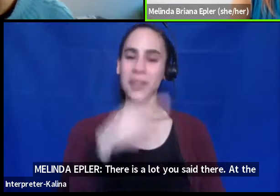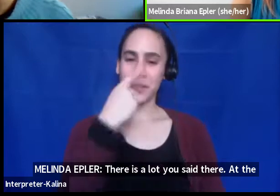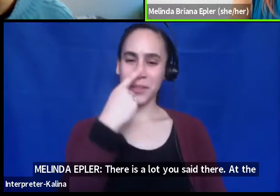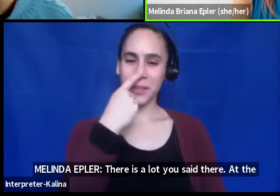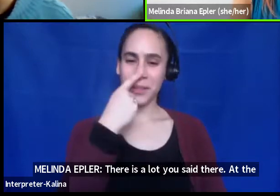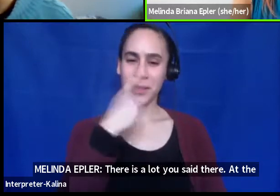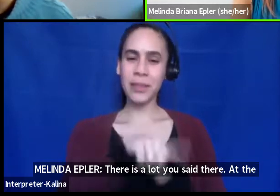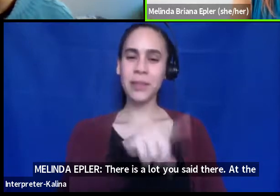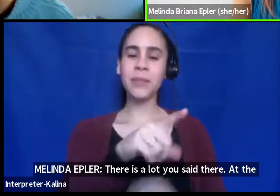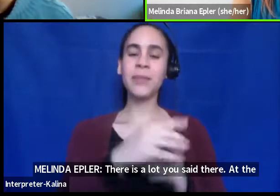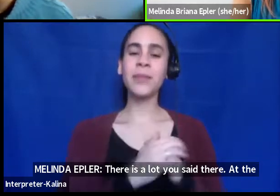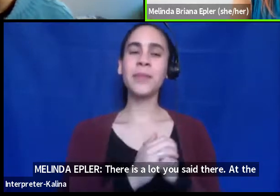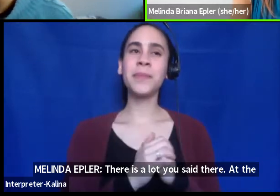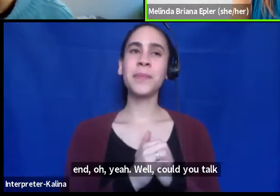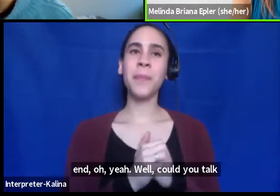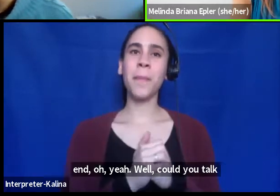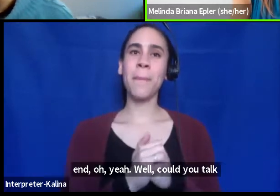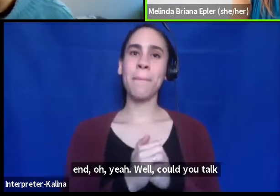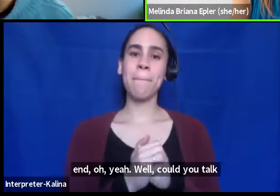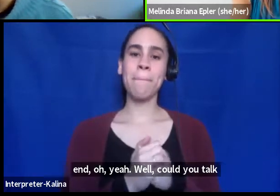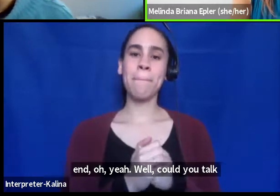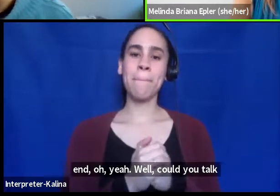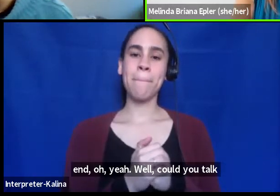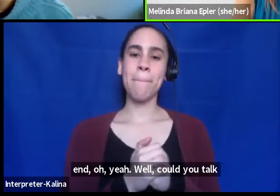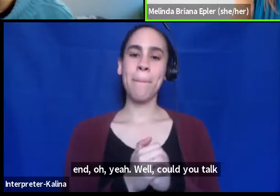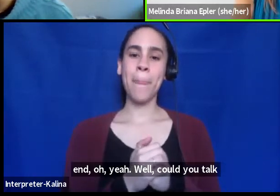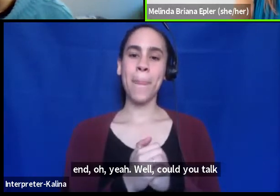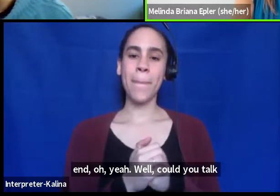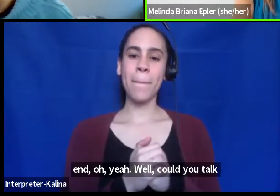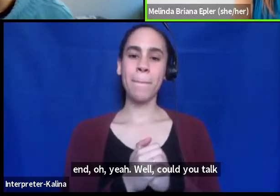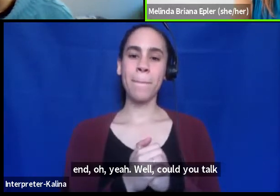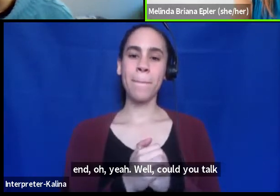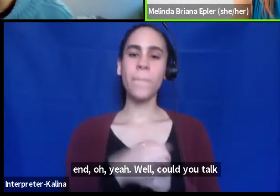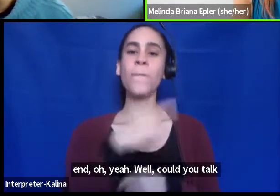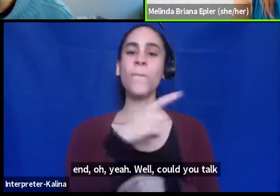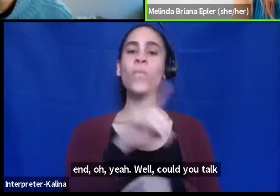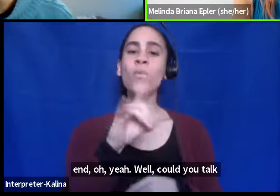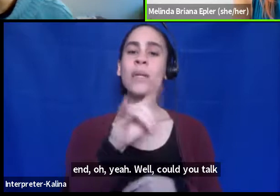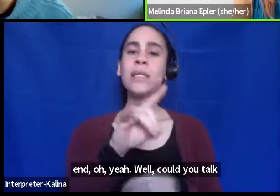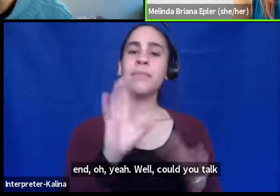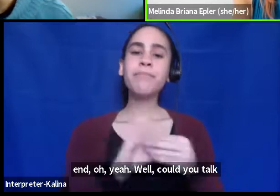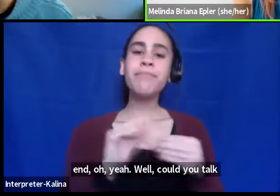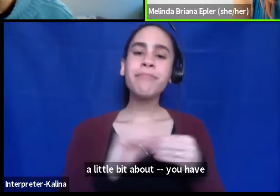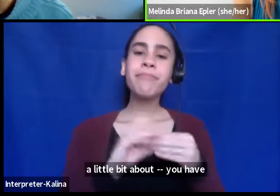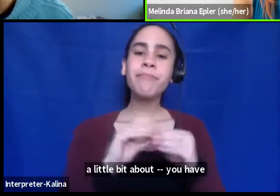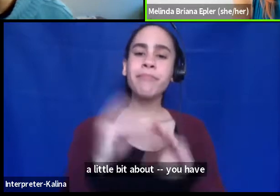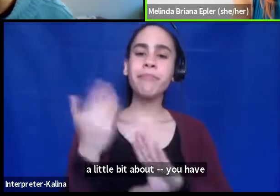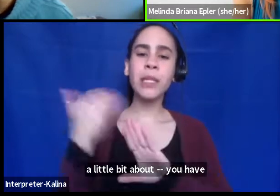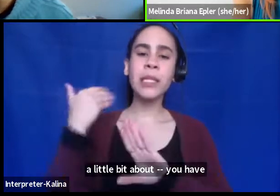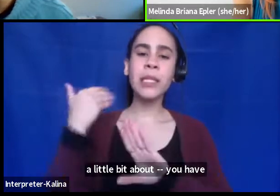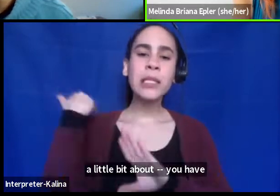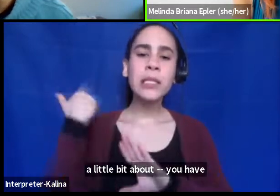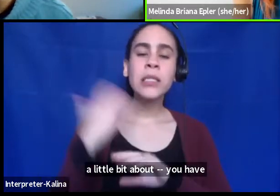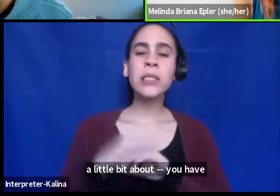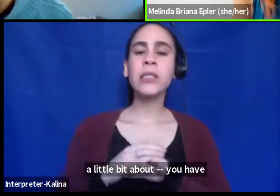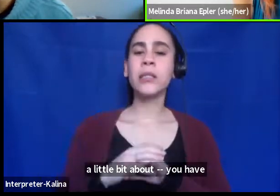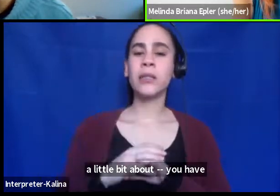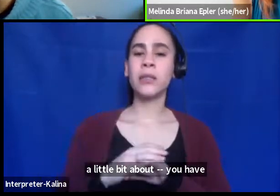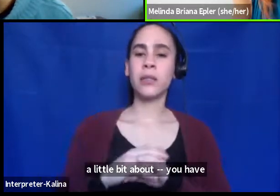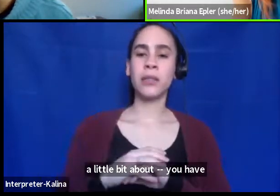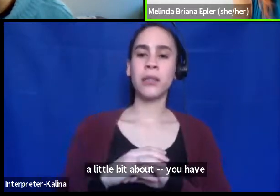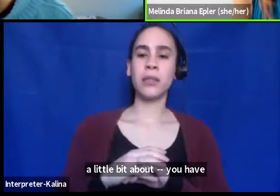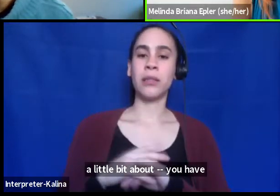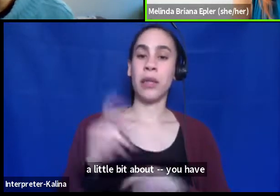about, you've talked in the past about, the need for people to be